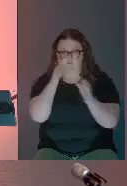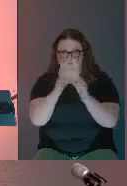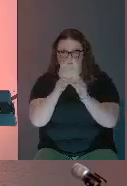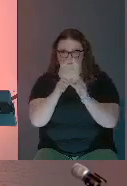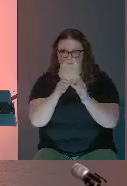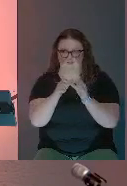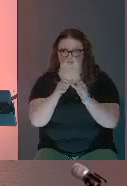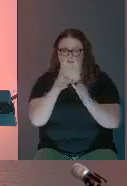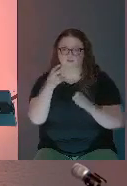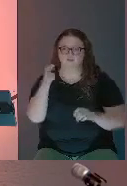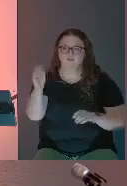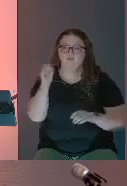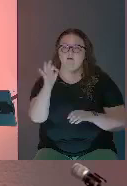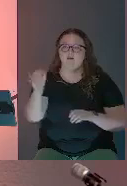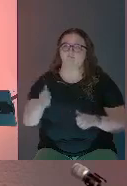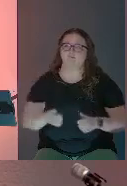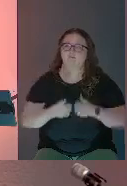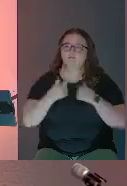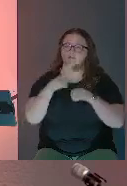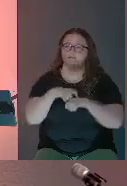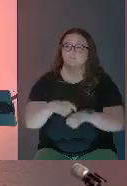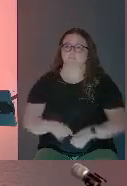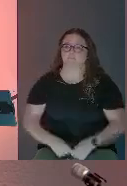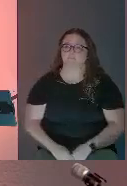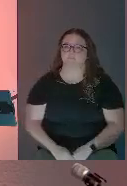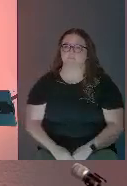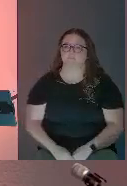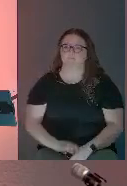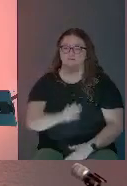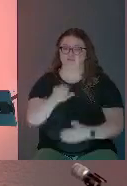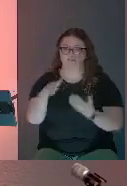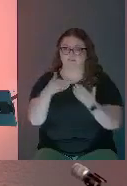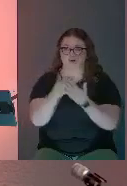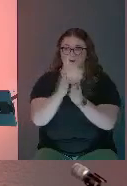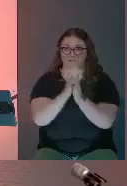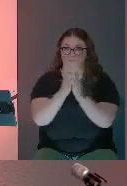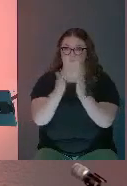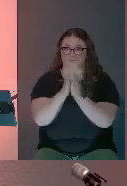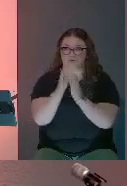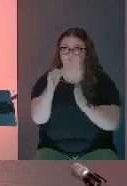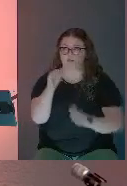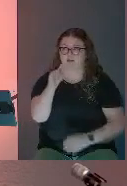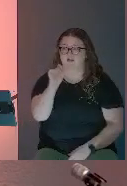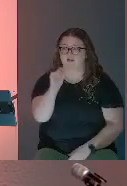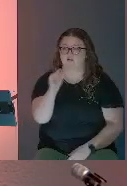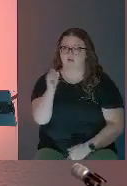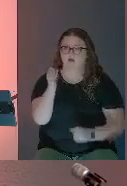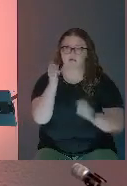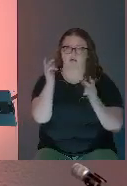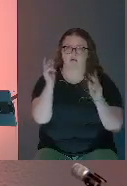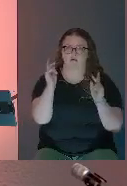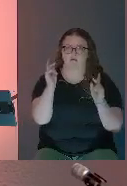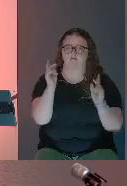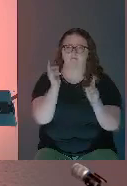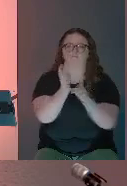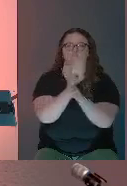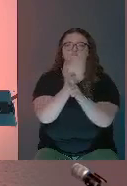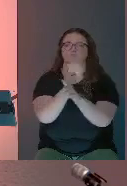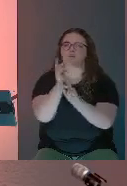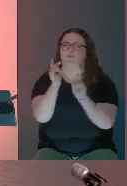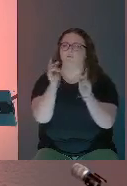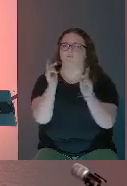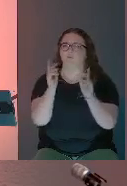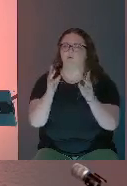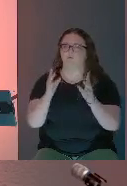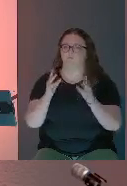of a lifetime. And that whole book of Acts is a bunch of dudes, a bunch of average Jews, just like you and me,